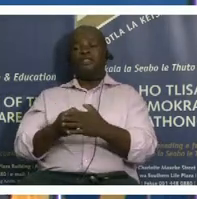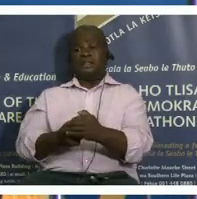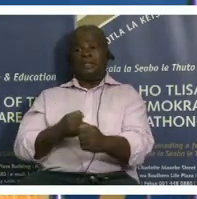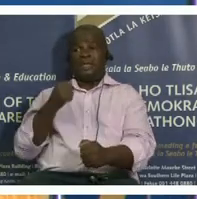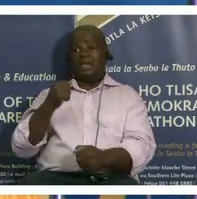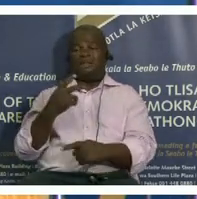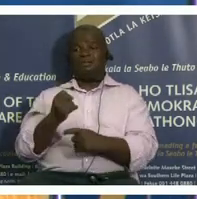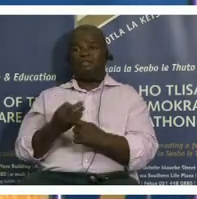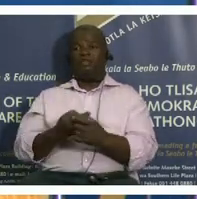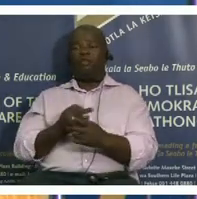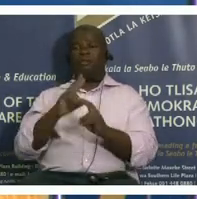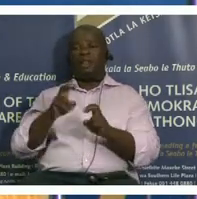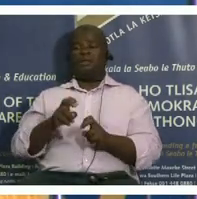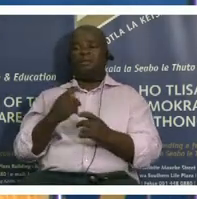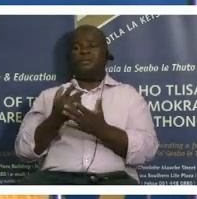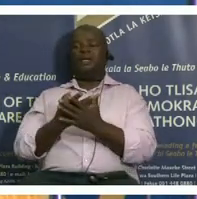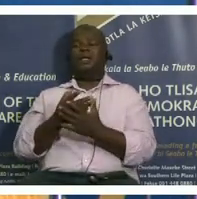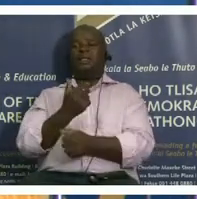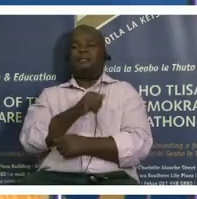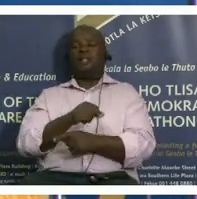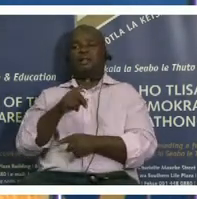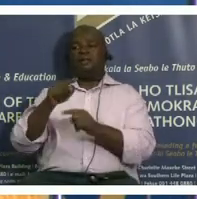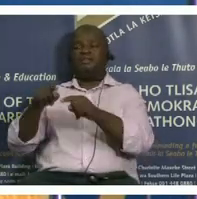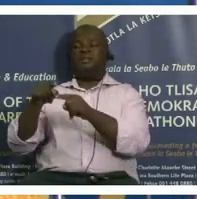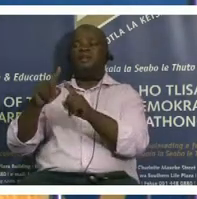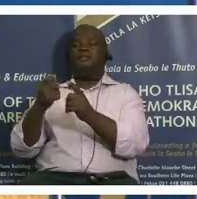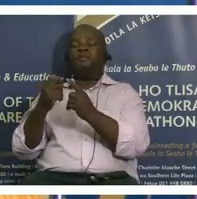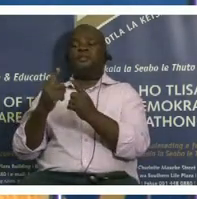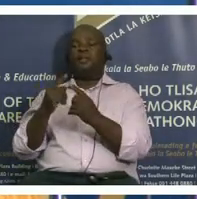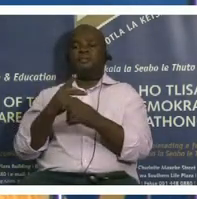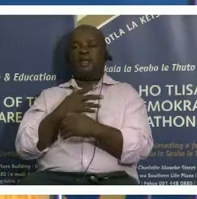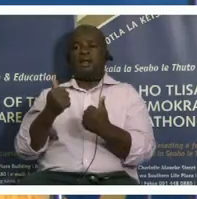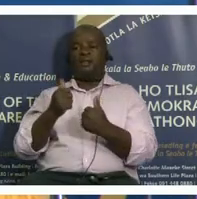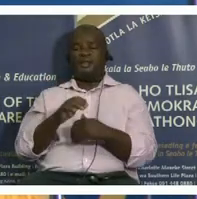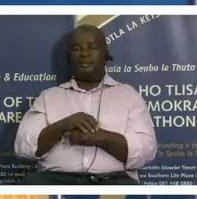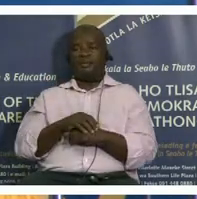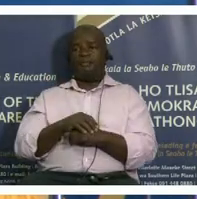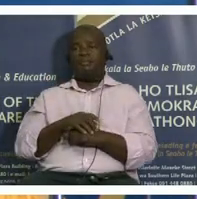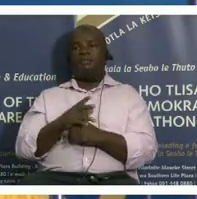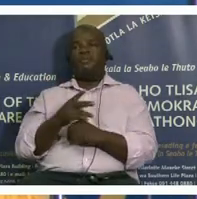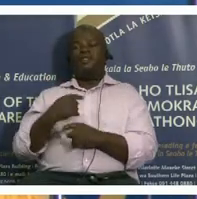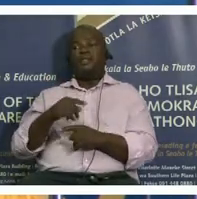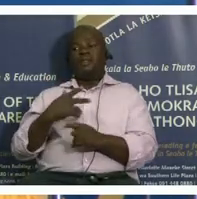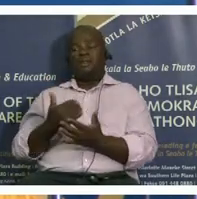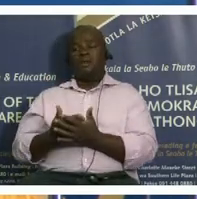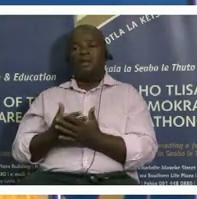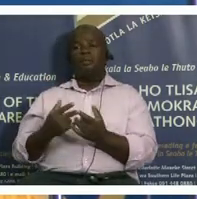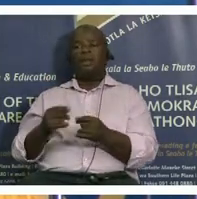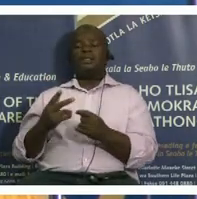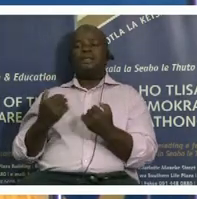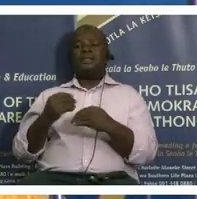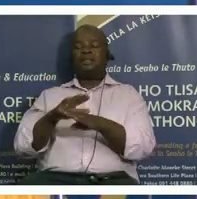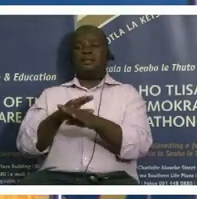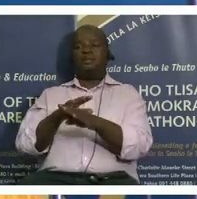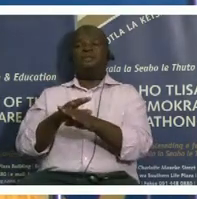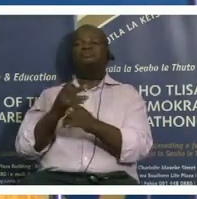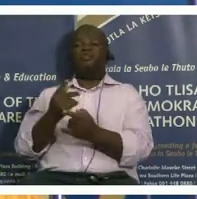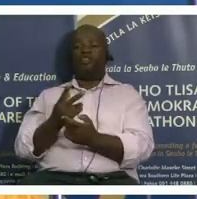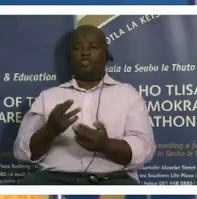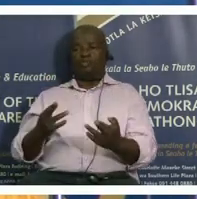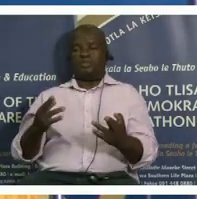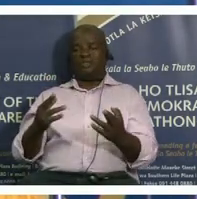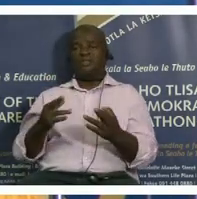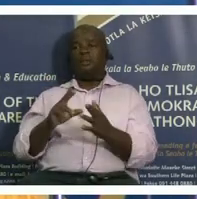hospitals by the Department of Health. We are part of the Integrated Resource Efficiency Program to